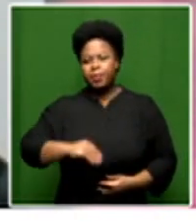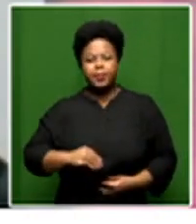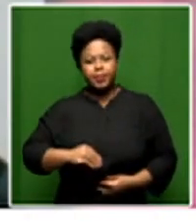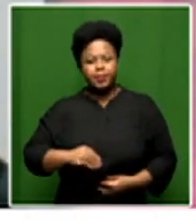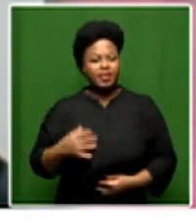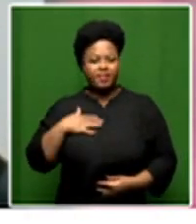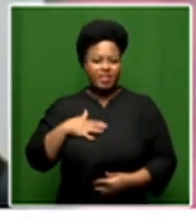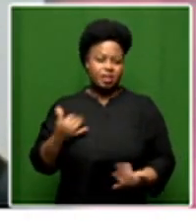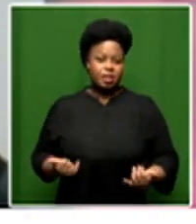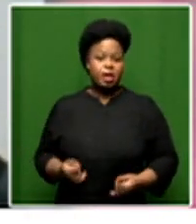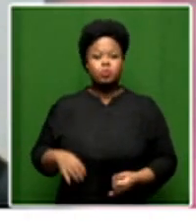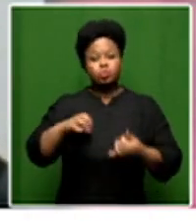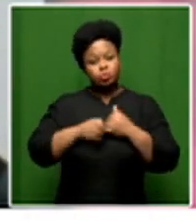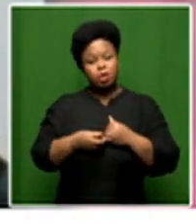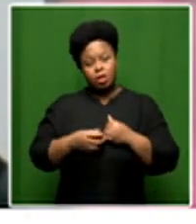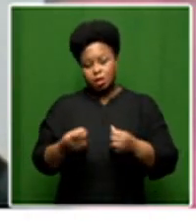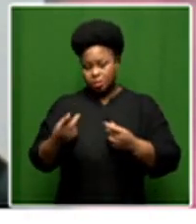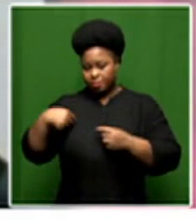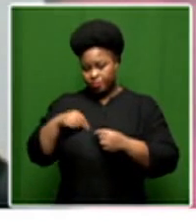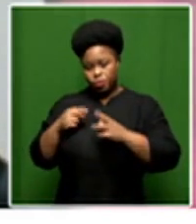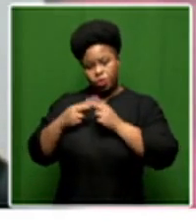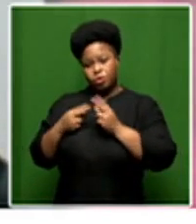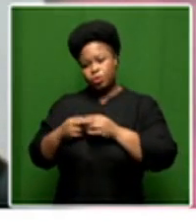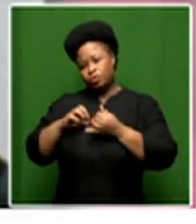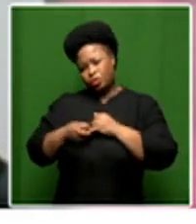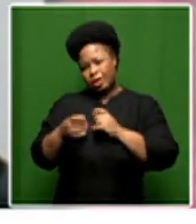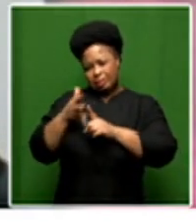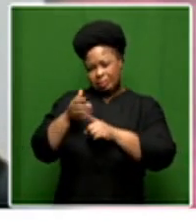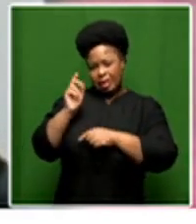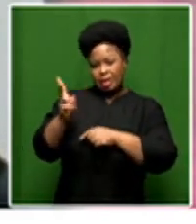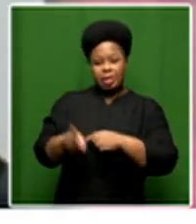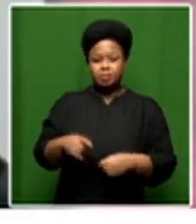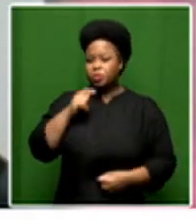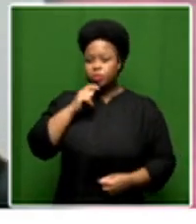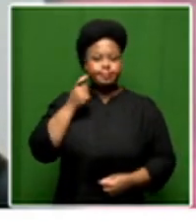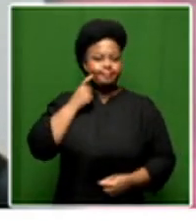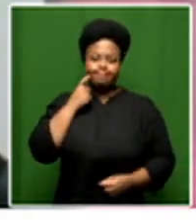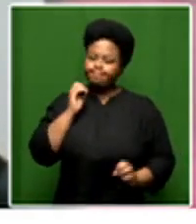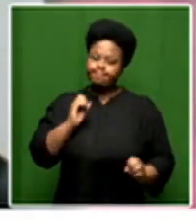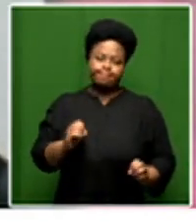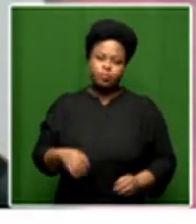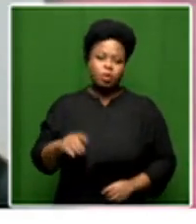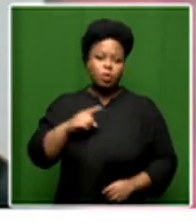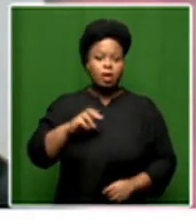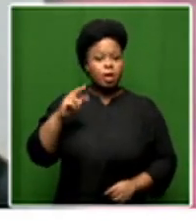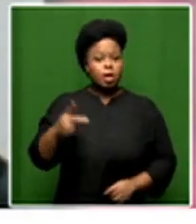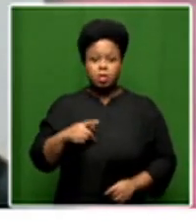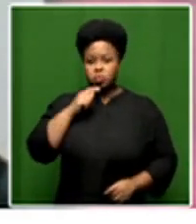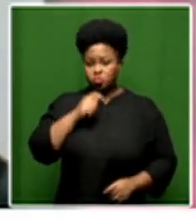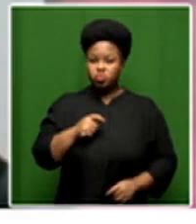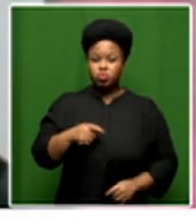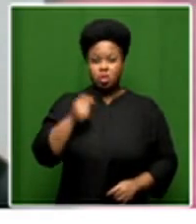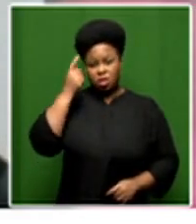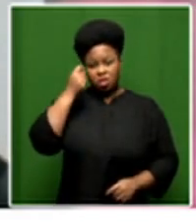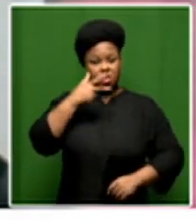we have to do some serious work as a union to once again persuade them, and it has never been easy, because others, they've been understanding